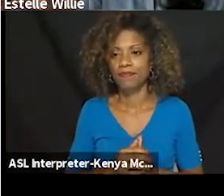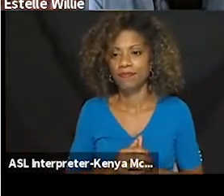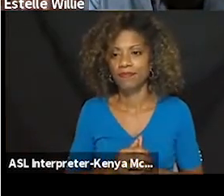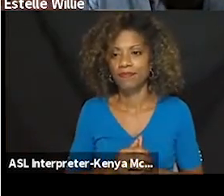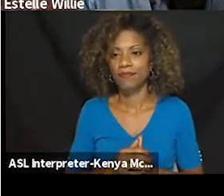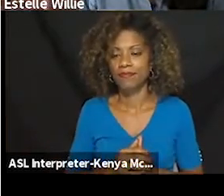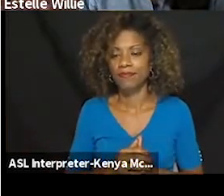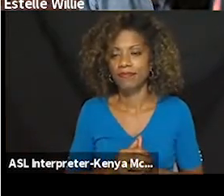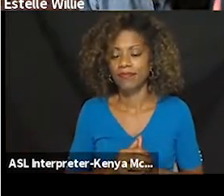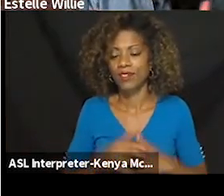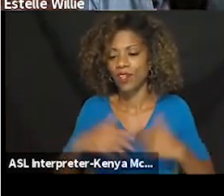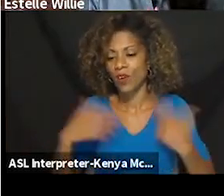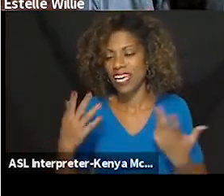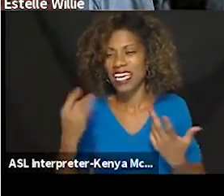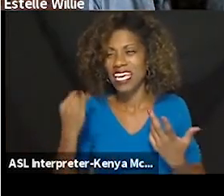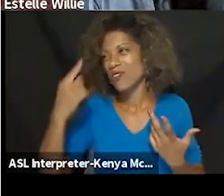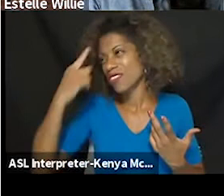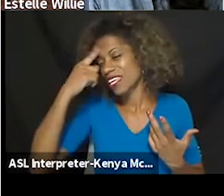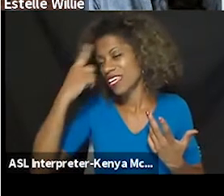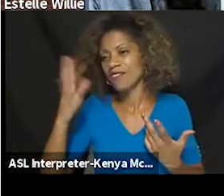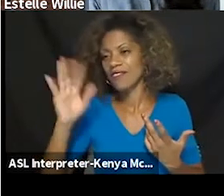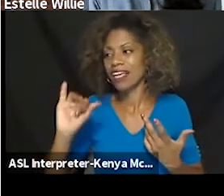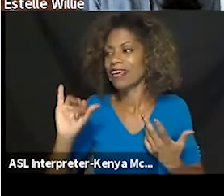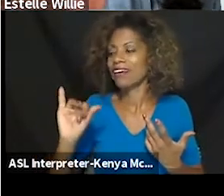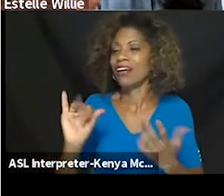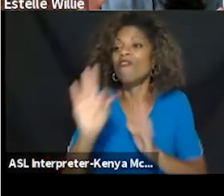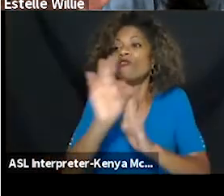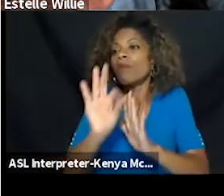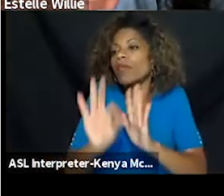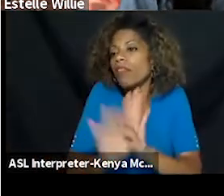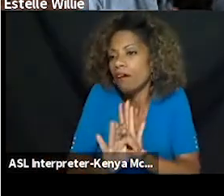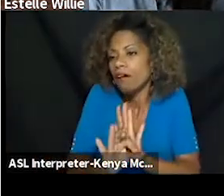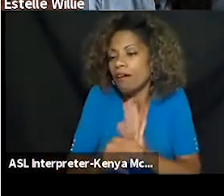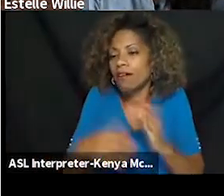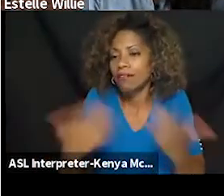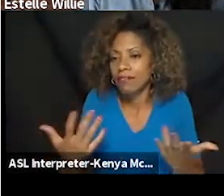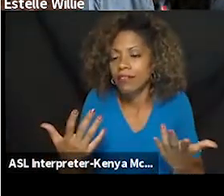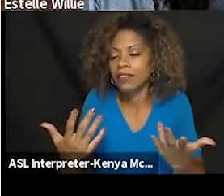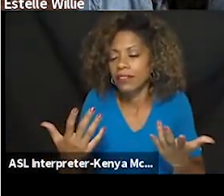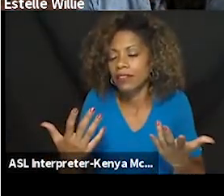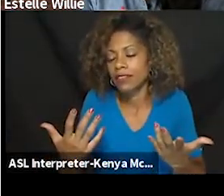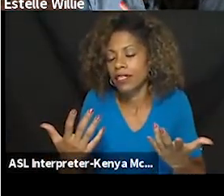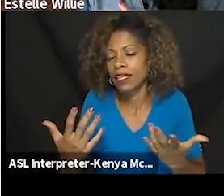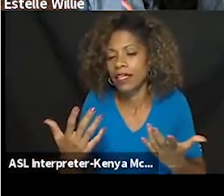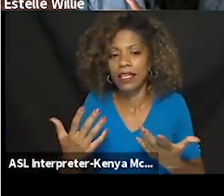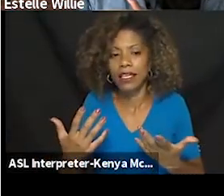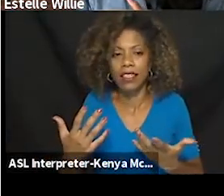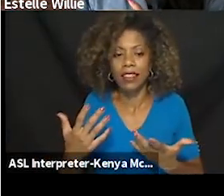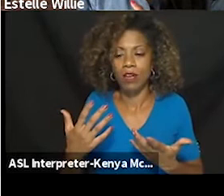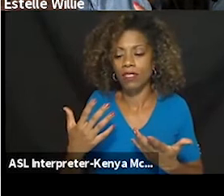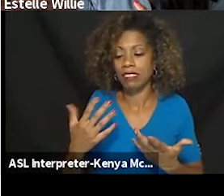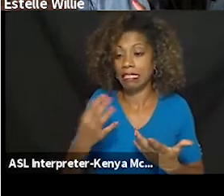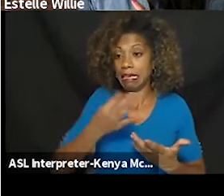the formula, I guess, if we want to talk about it in that way, is really, the expert input and then testing ideas,